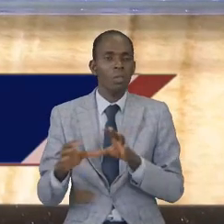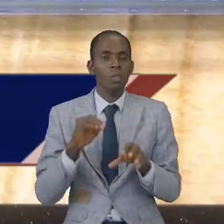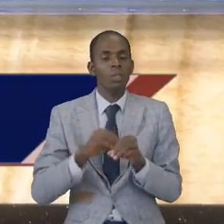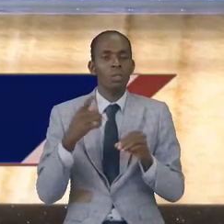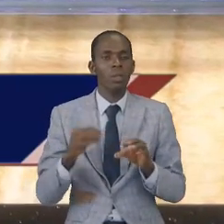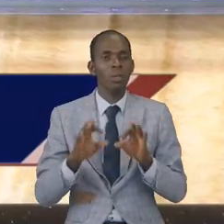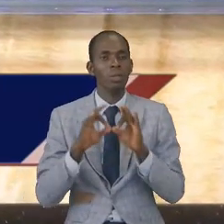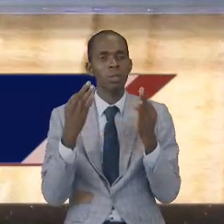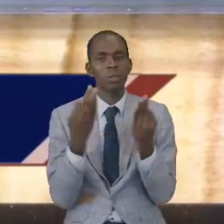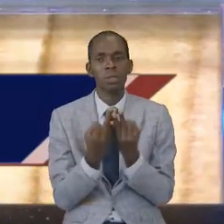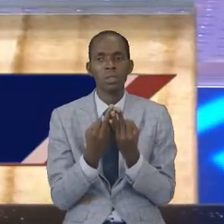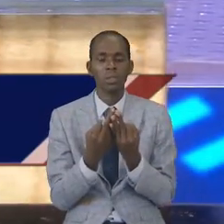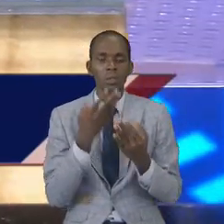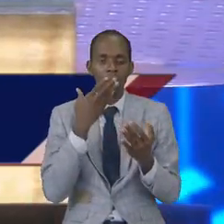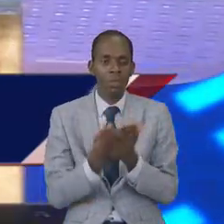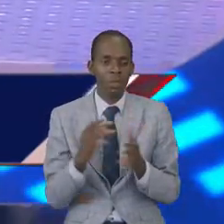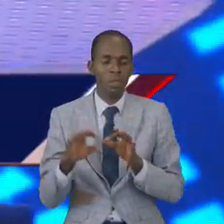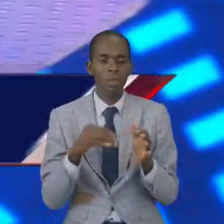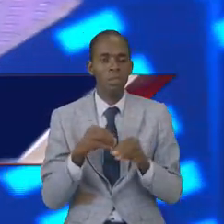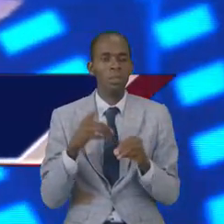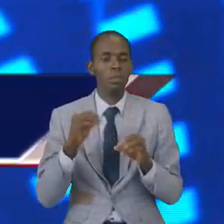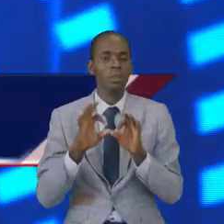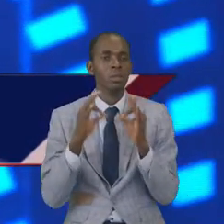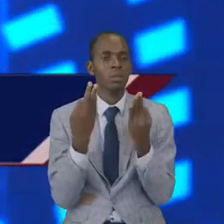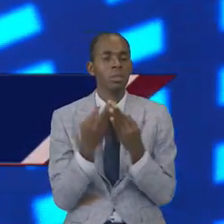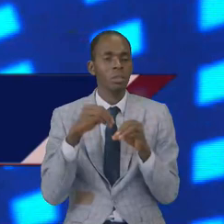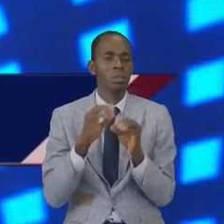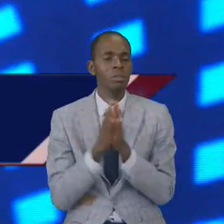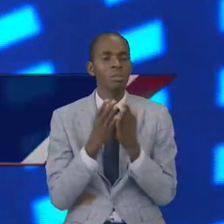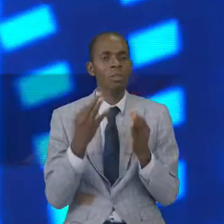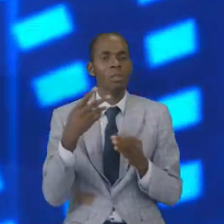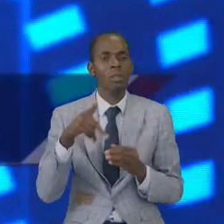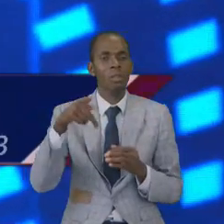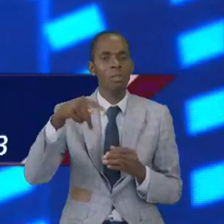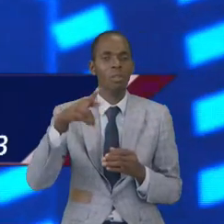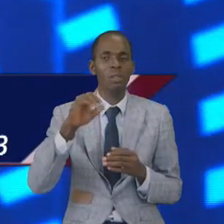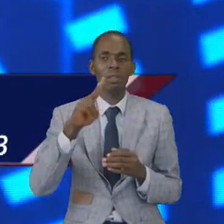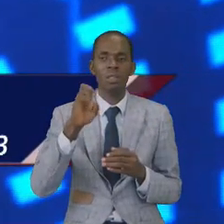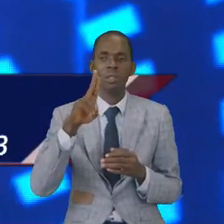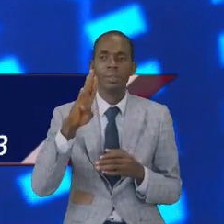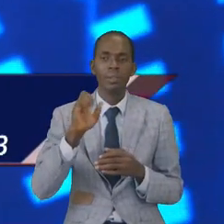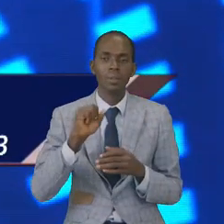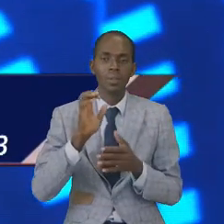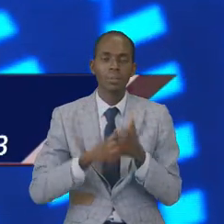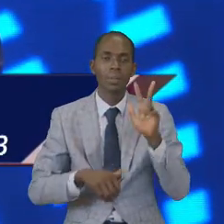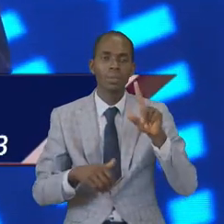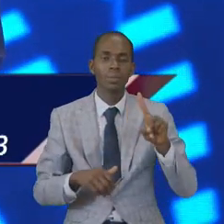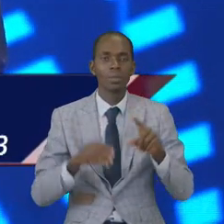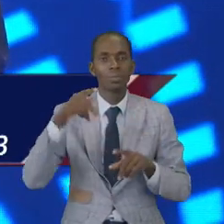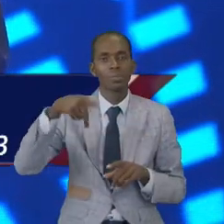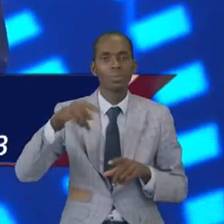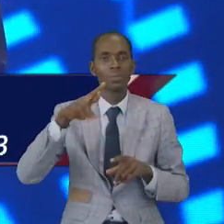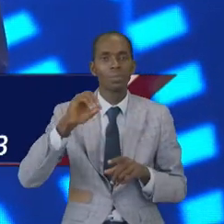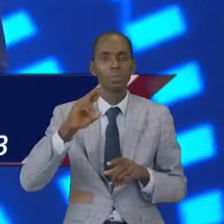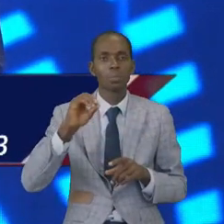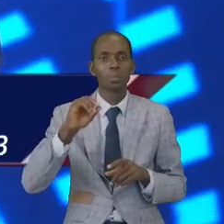family. Well-doing in the family. In Proverbs chapter 31, reading from verse 10. Proverbs